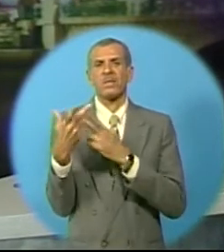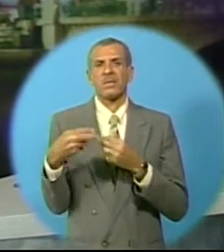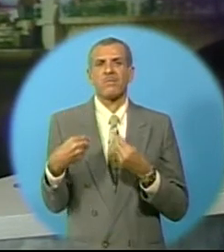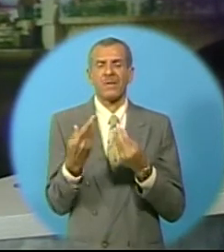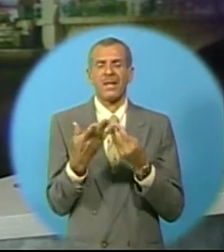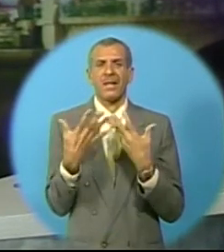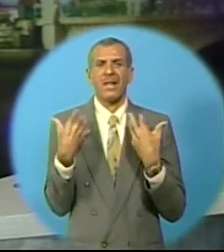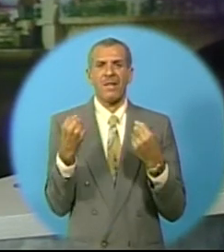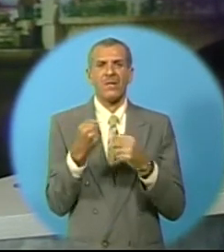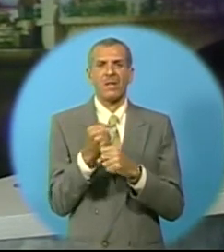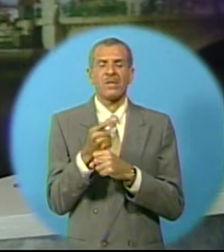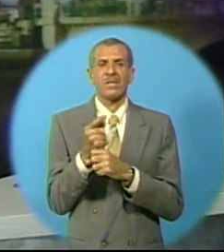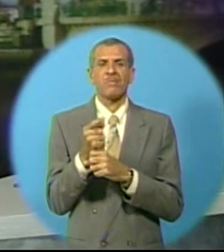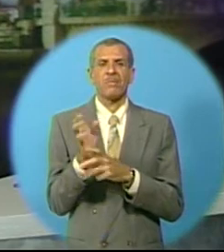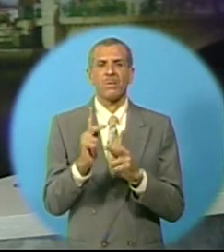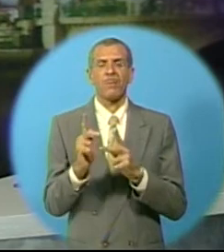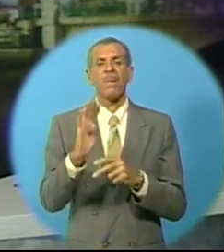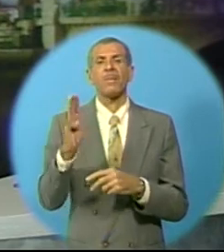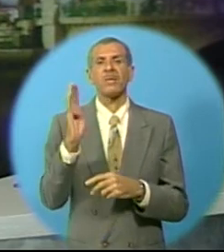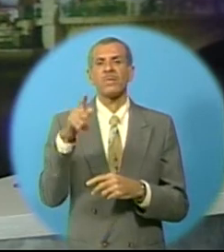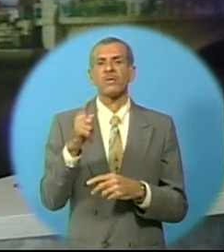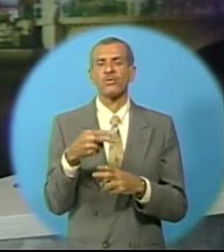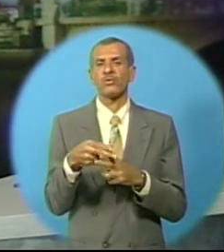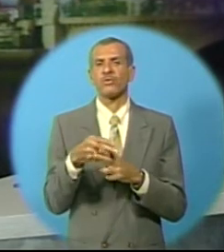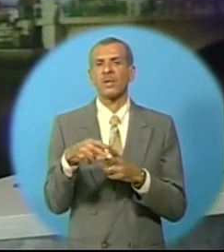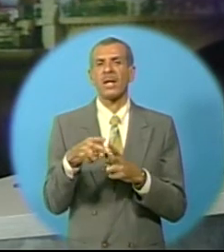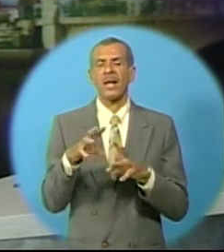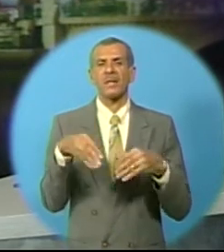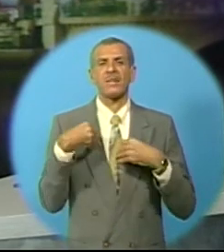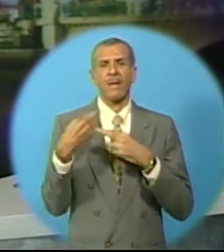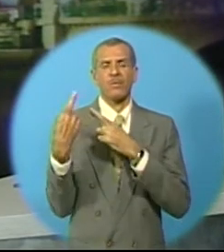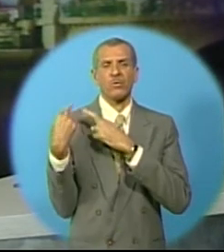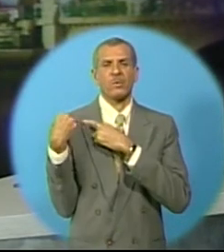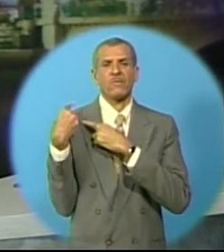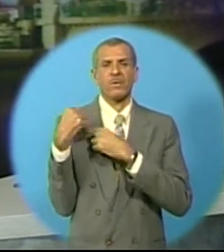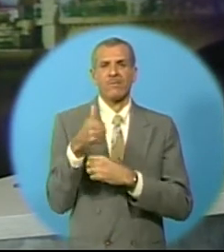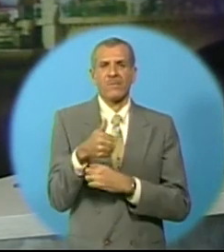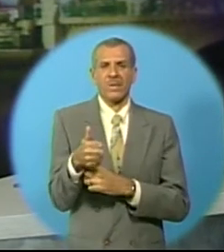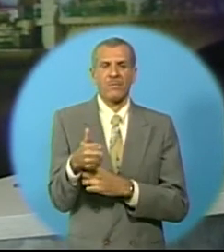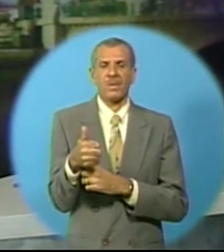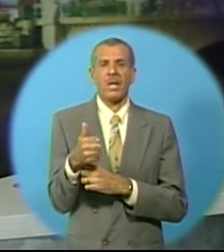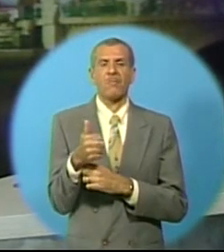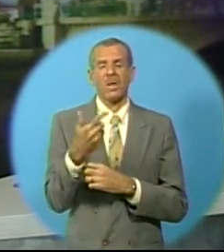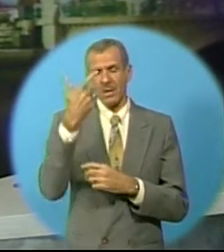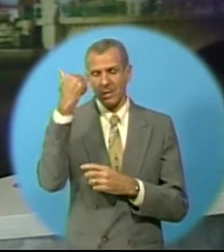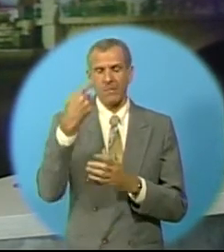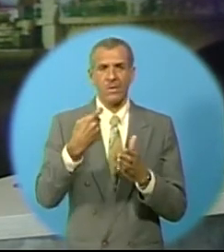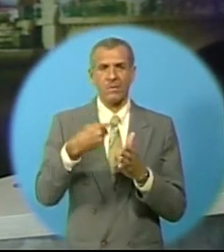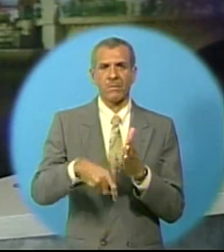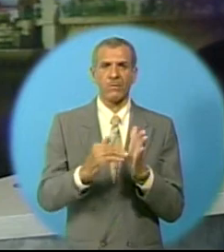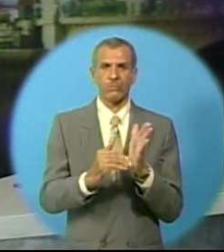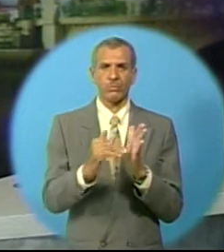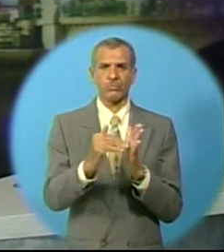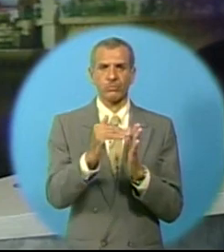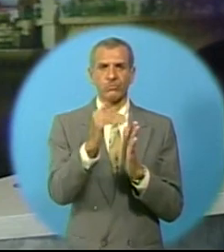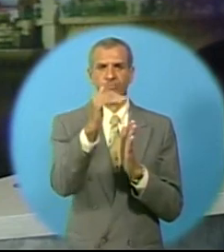care to its citizens, Barbadians will soon have to take some of the responsibility given the rising costs.